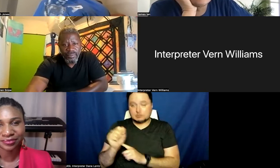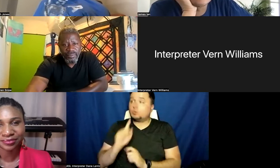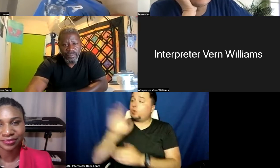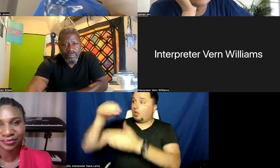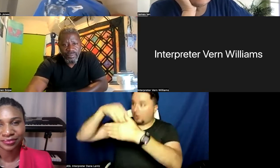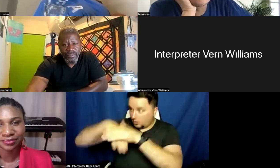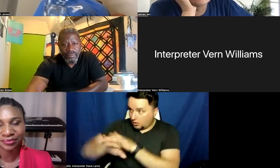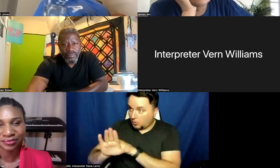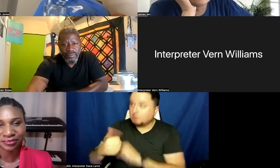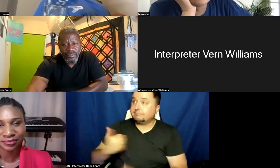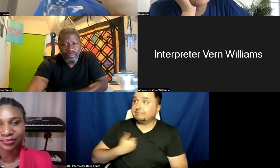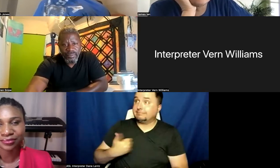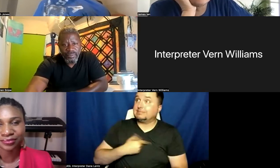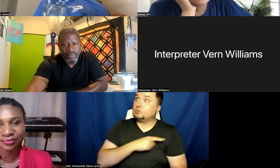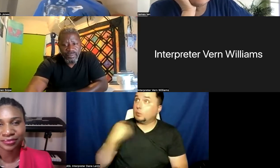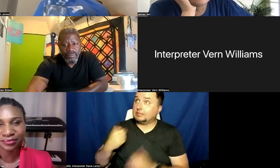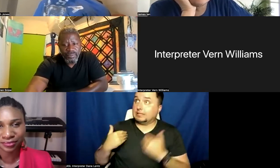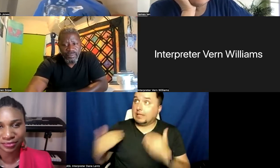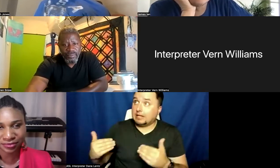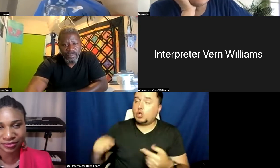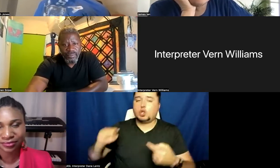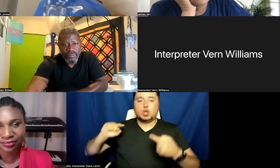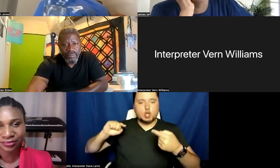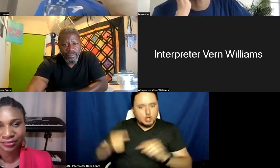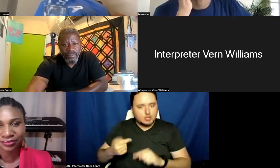and put themselves at risk, hurt themselves.